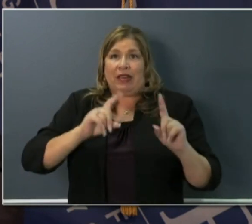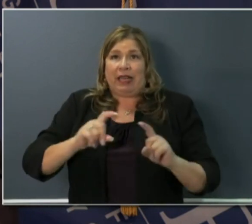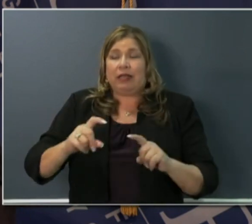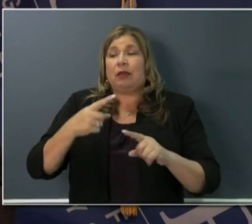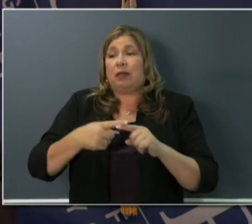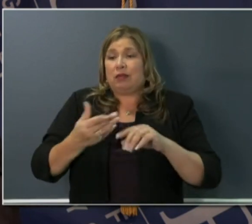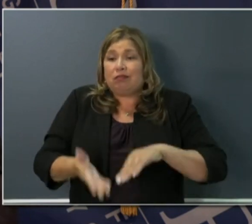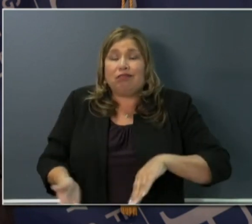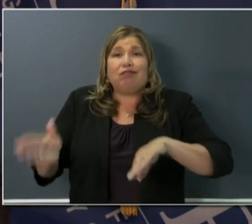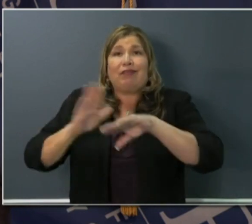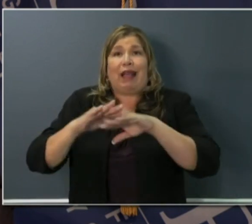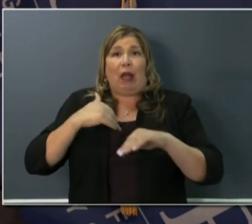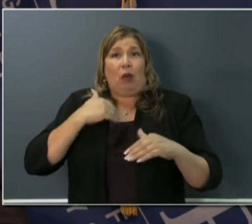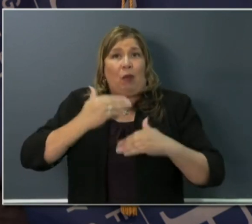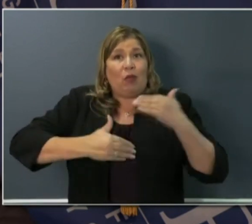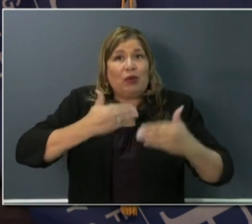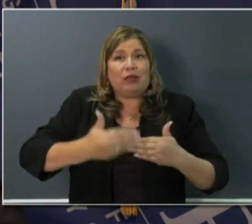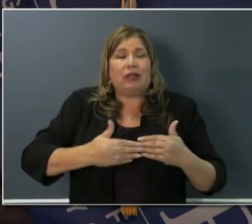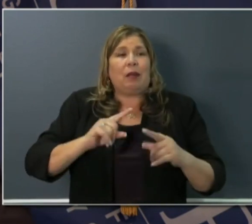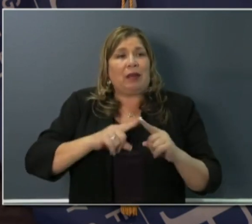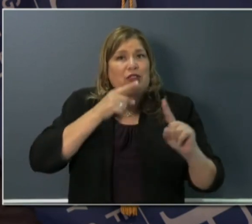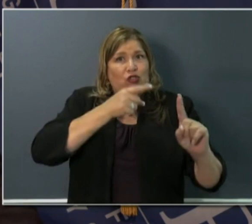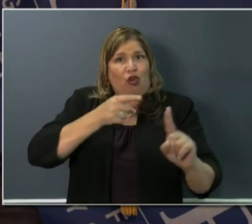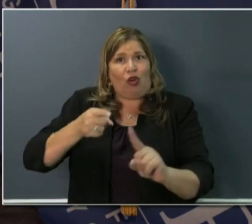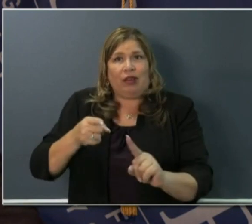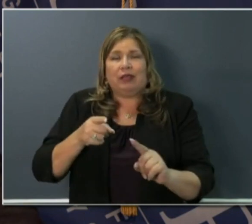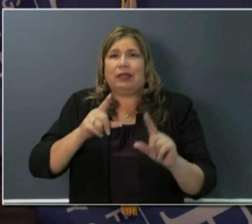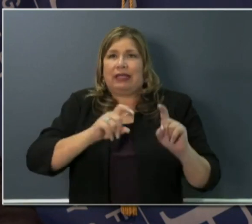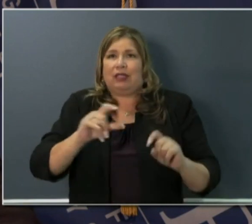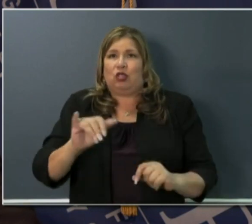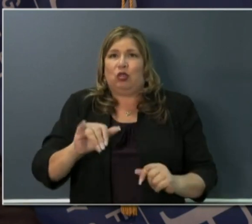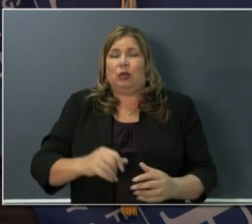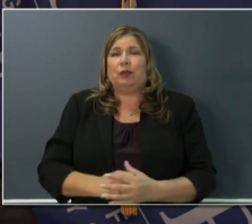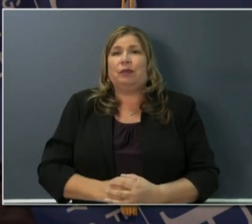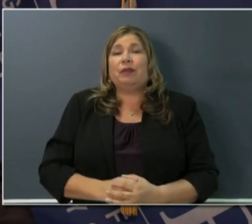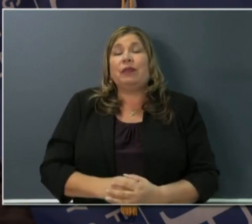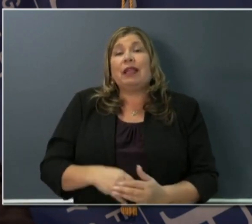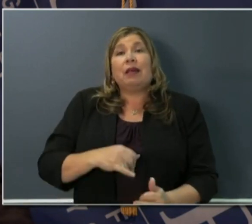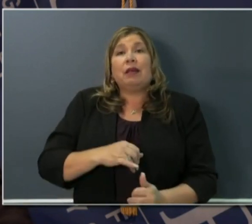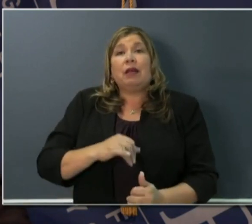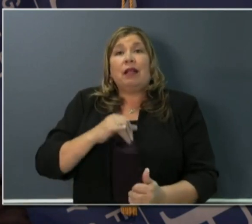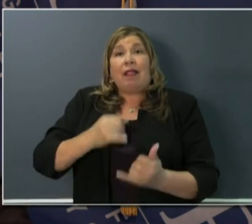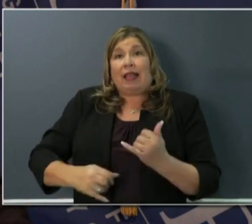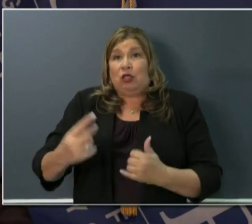protocols, procedures, and targets. Final question, Jeremy White, Politico.